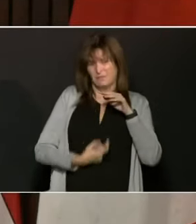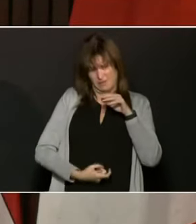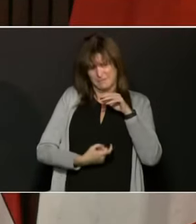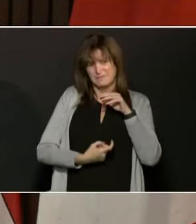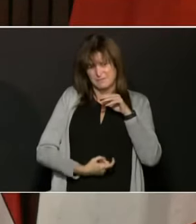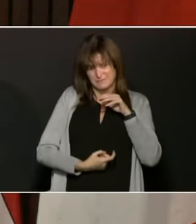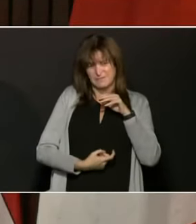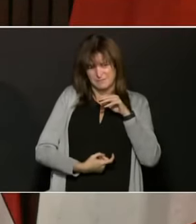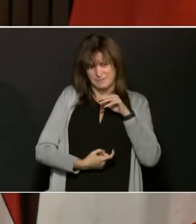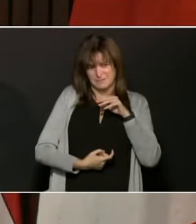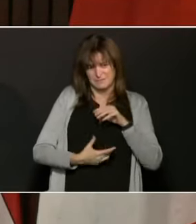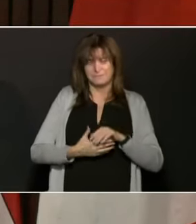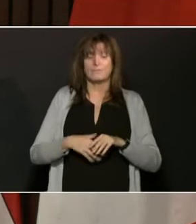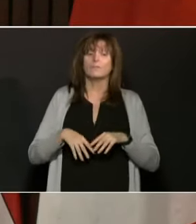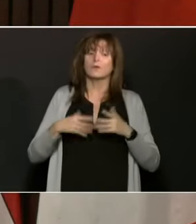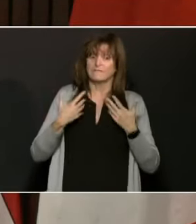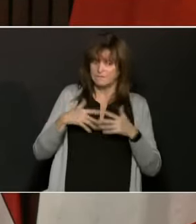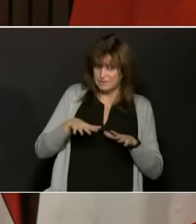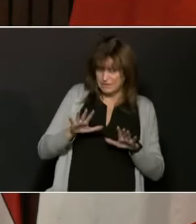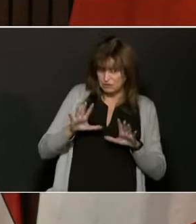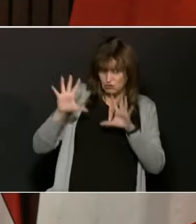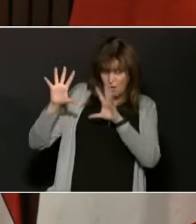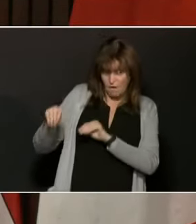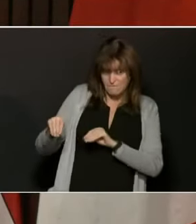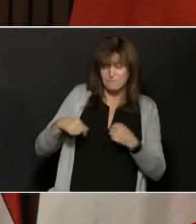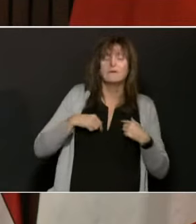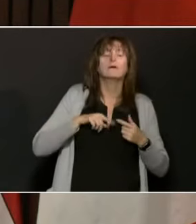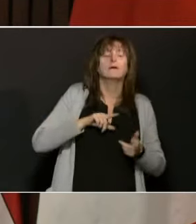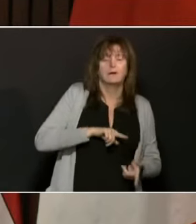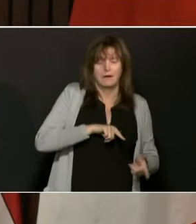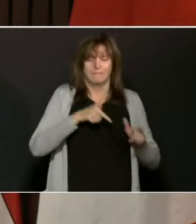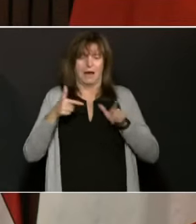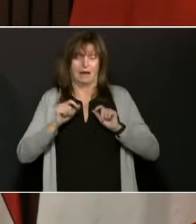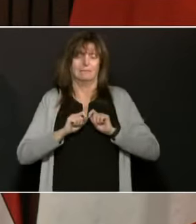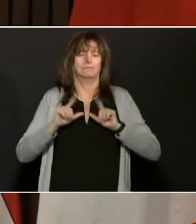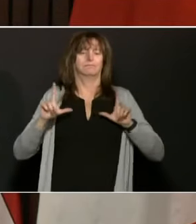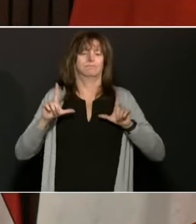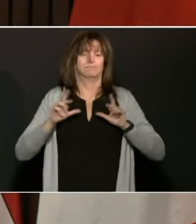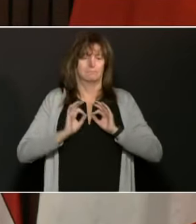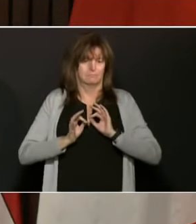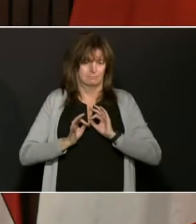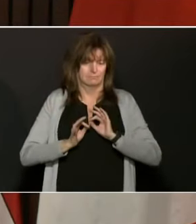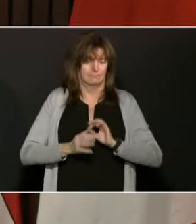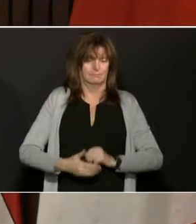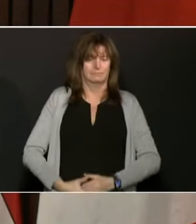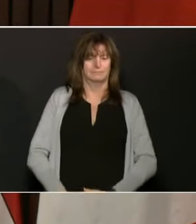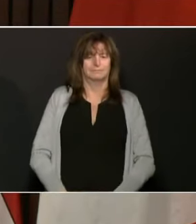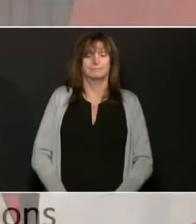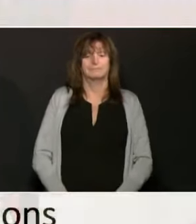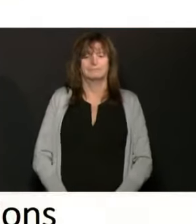on when we stop presenting the slides. If we could put the first slide up, please.